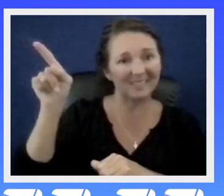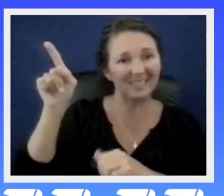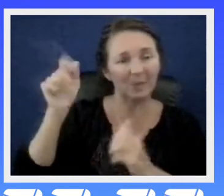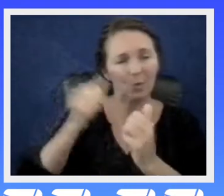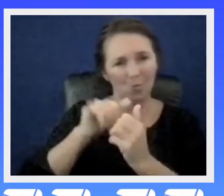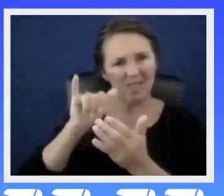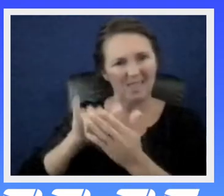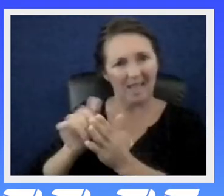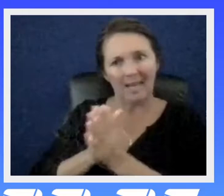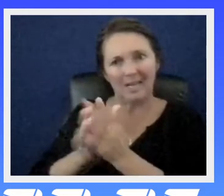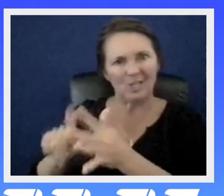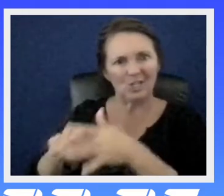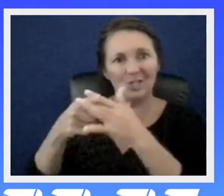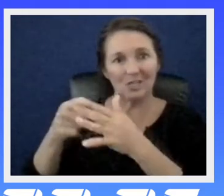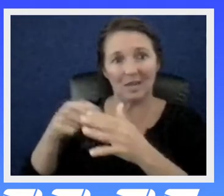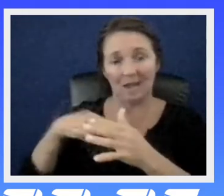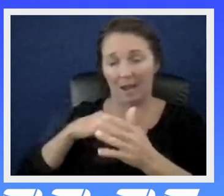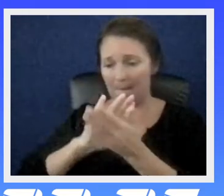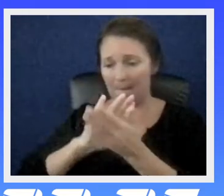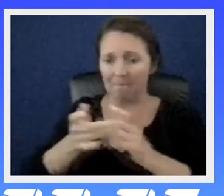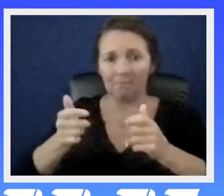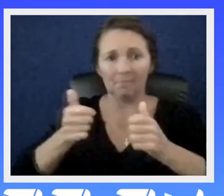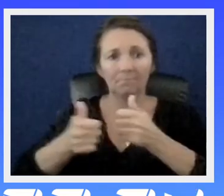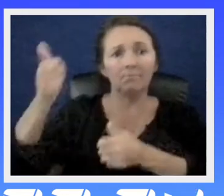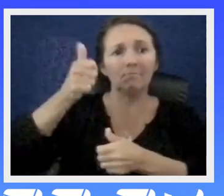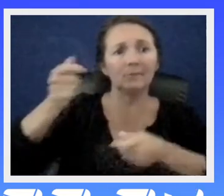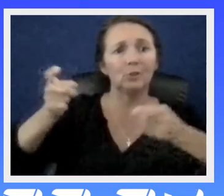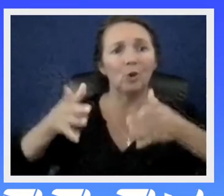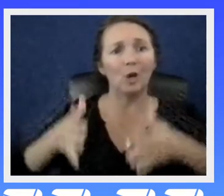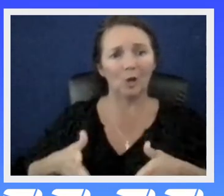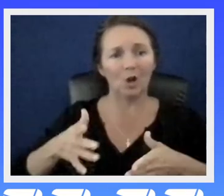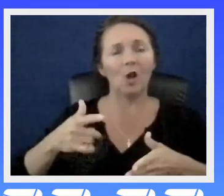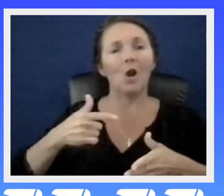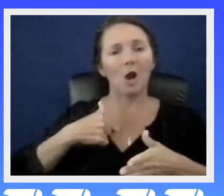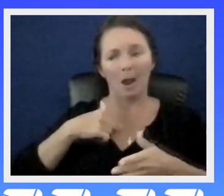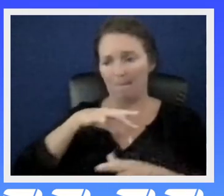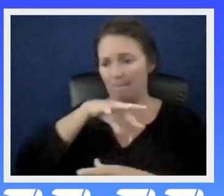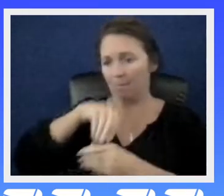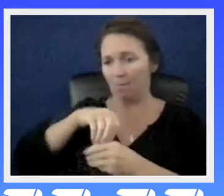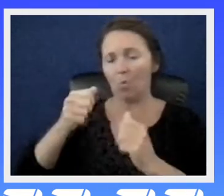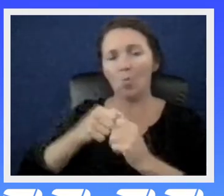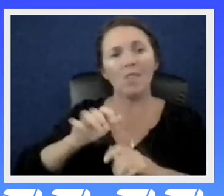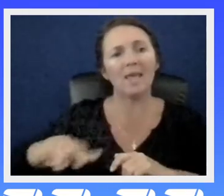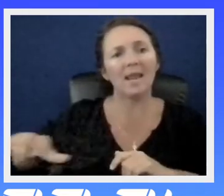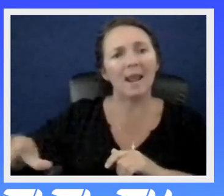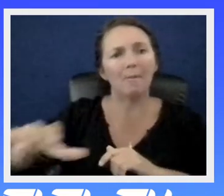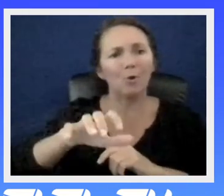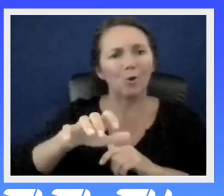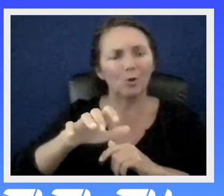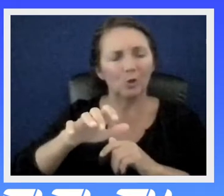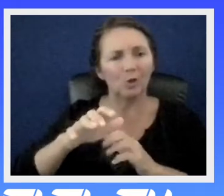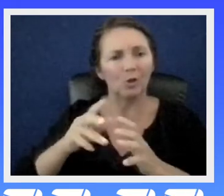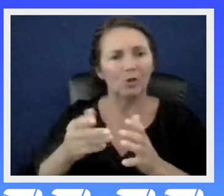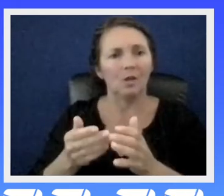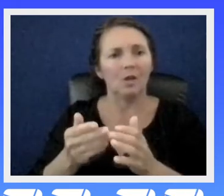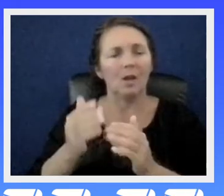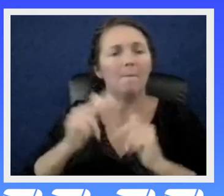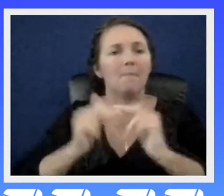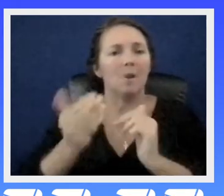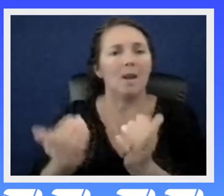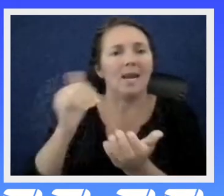became executive director, I was proud to be part of a neighborhood revitalization effort that put arts at the